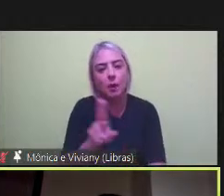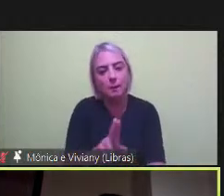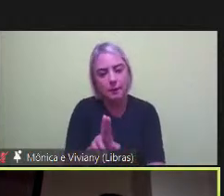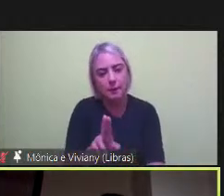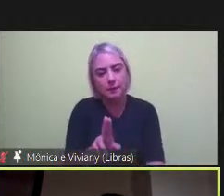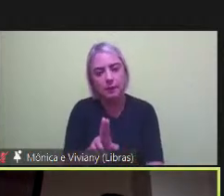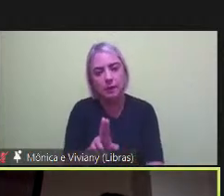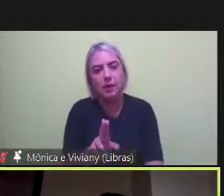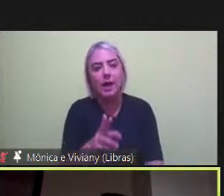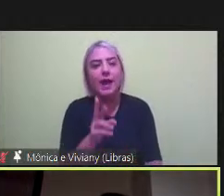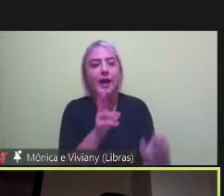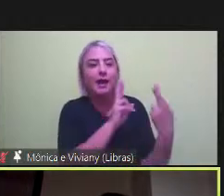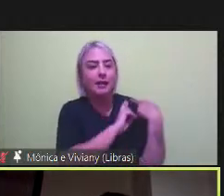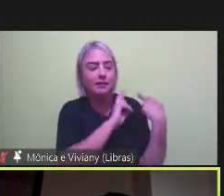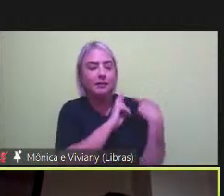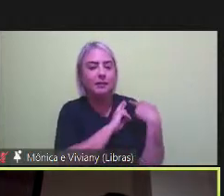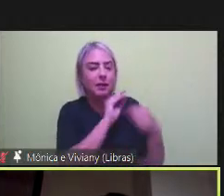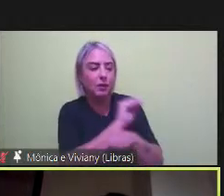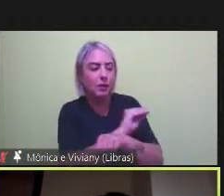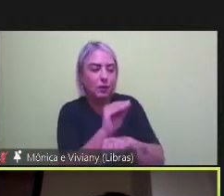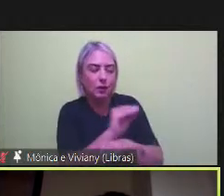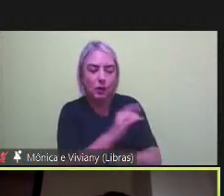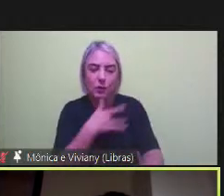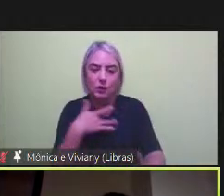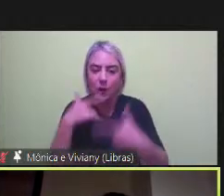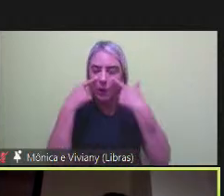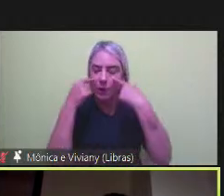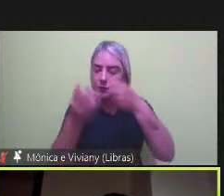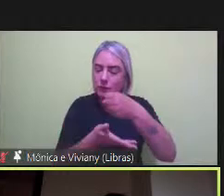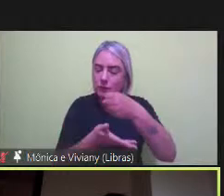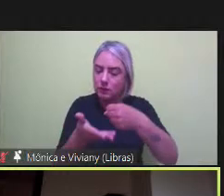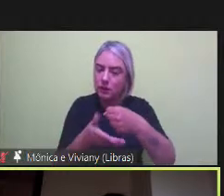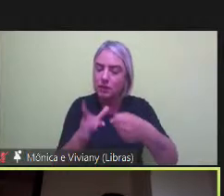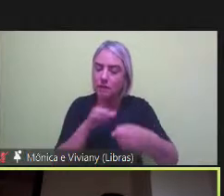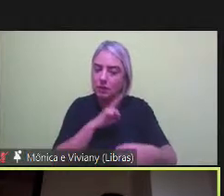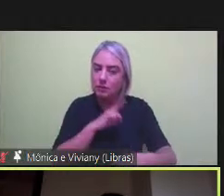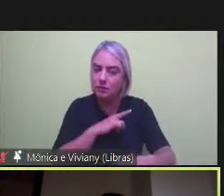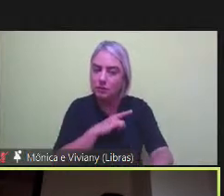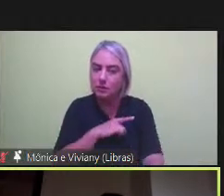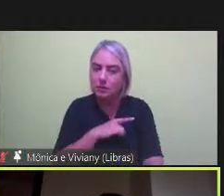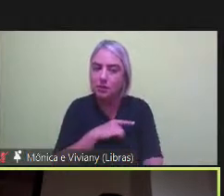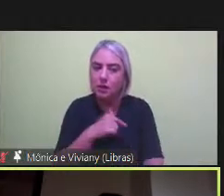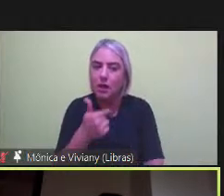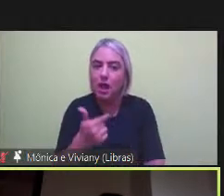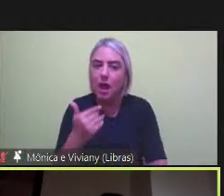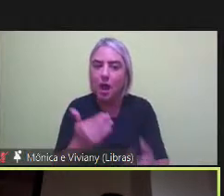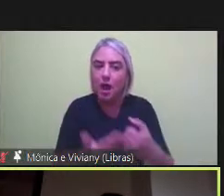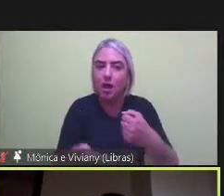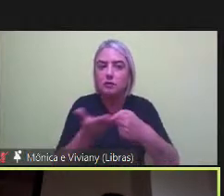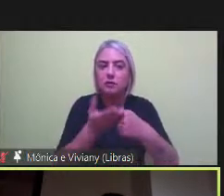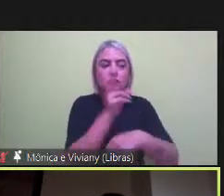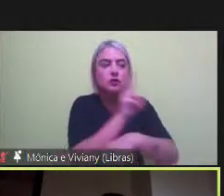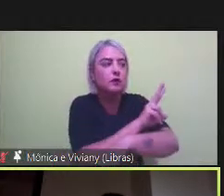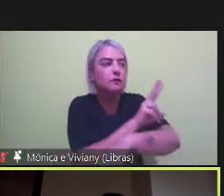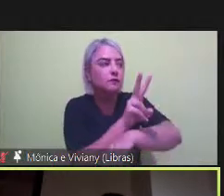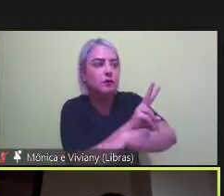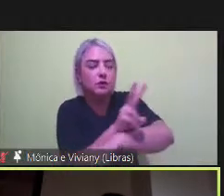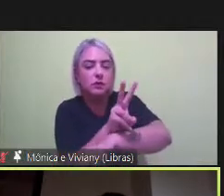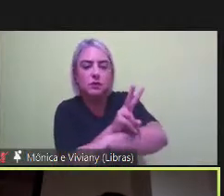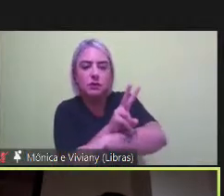namely the role that the cares for primary health have been having in the level